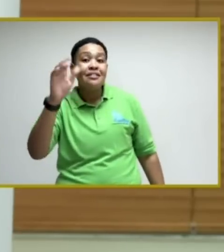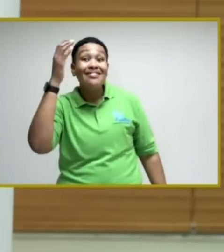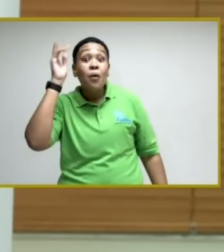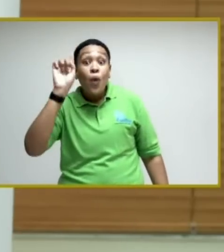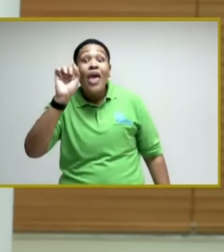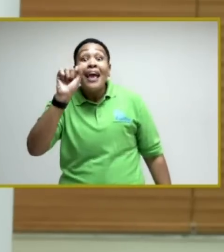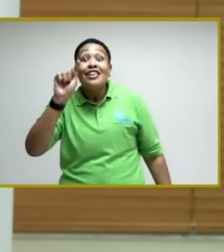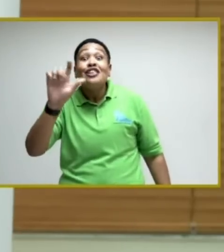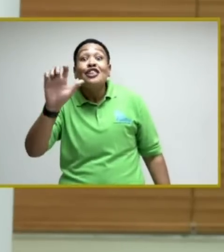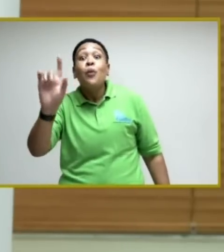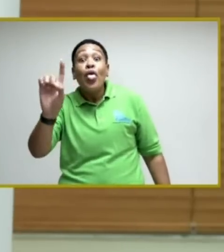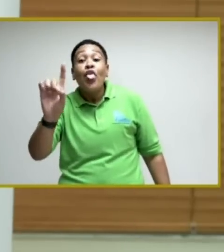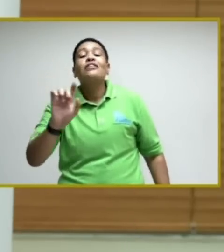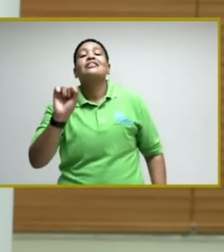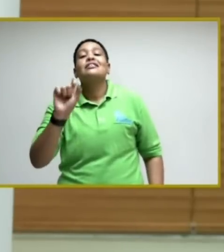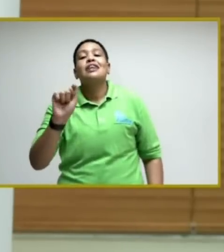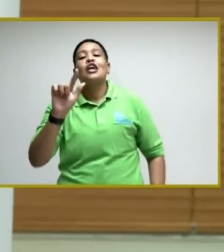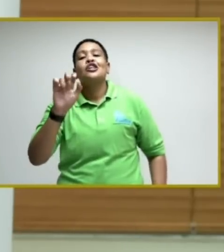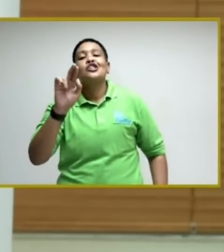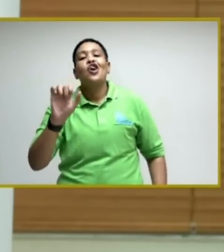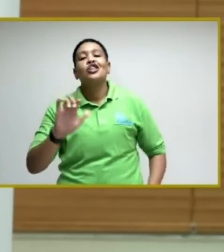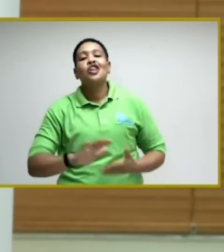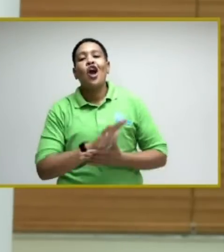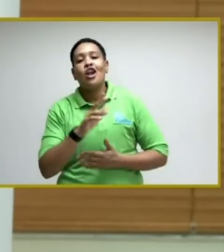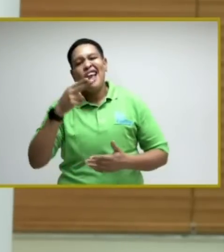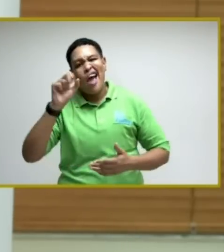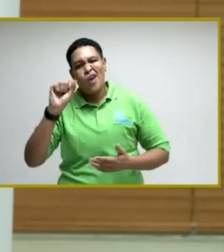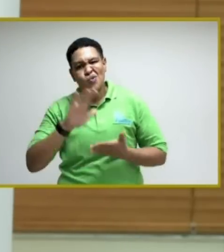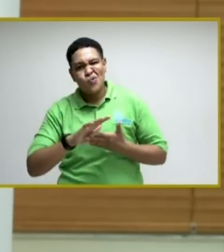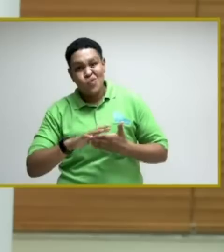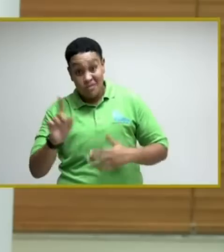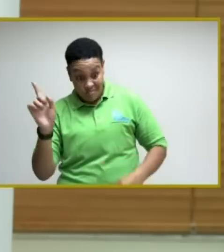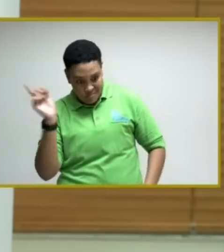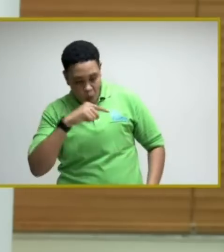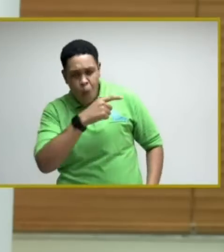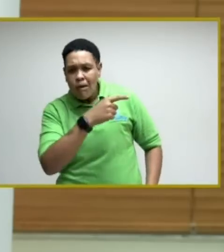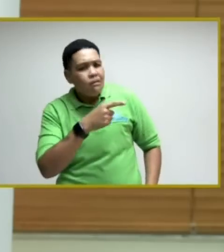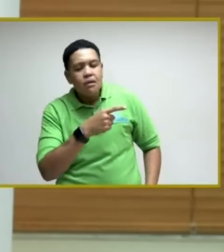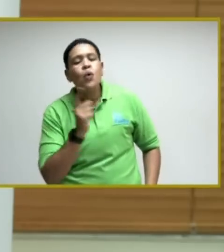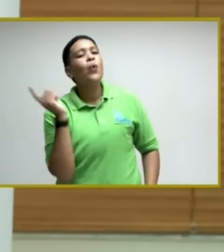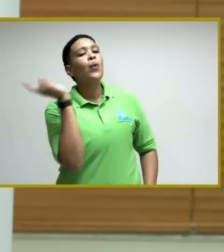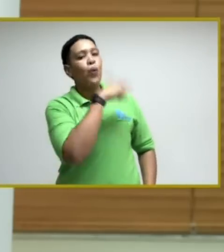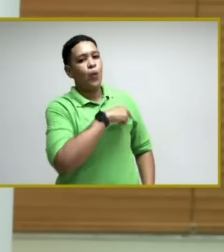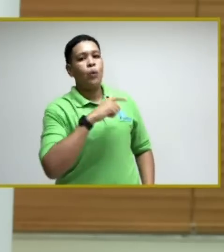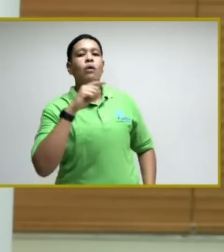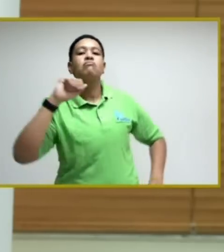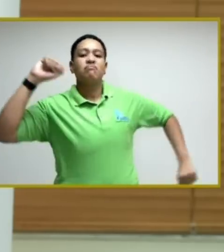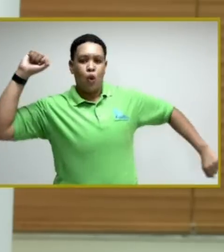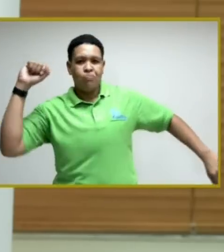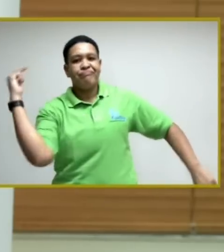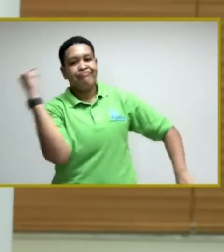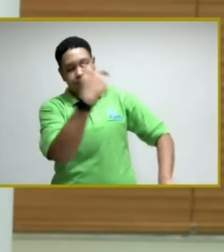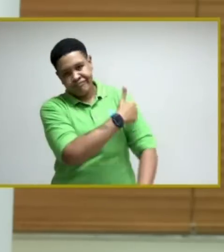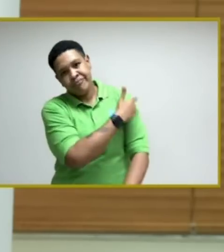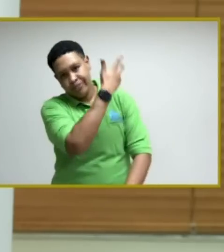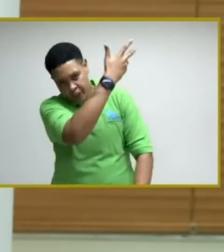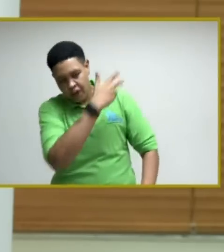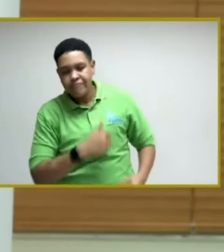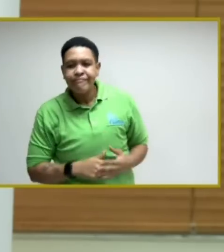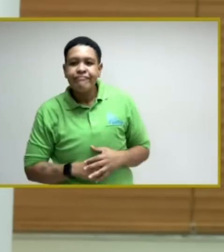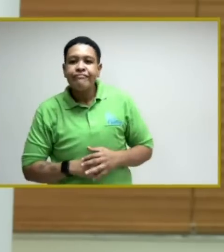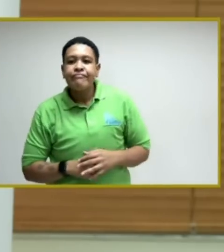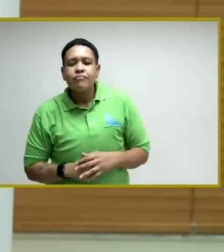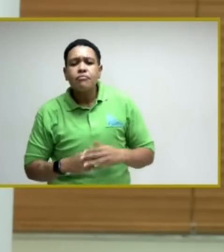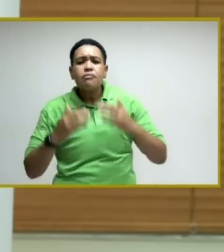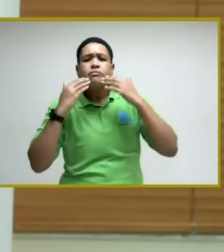Our vaccination numbers are increasing steadily. I really want to thank the public health team, the supporting team members,